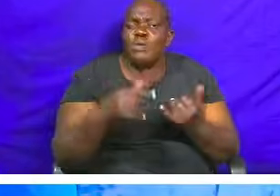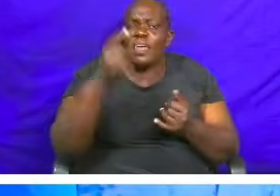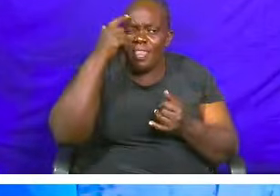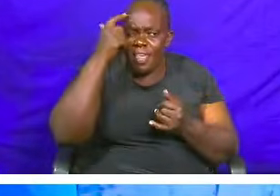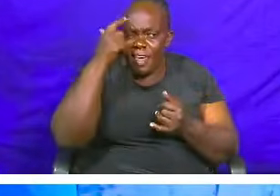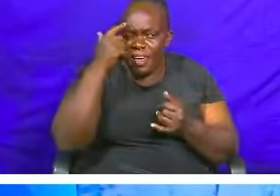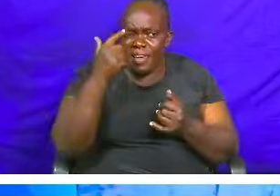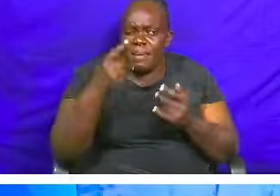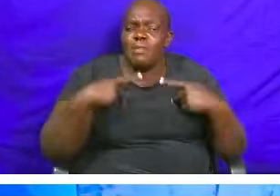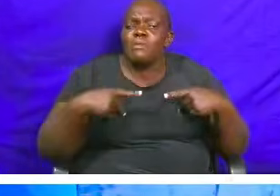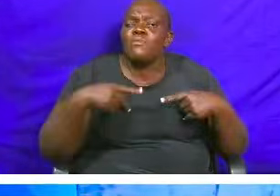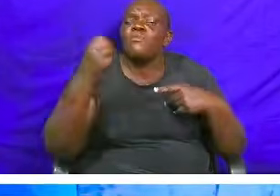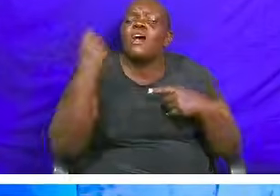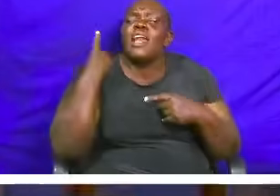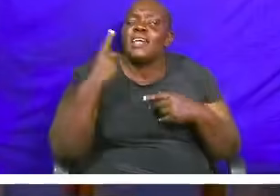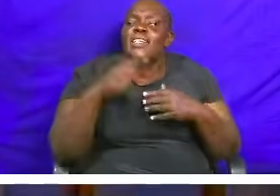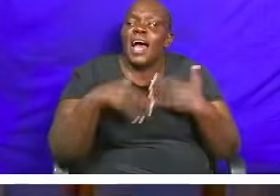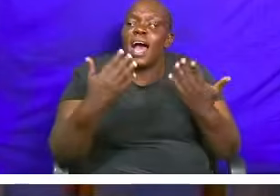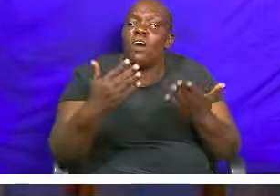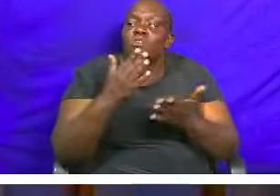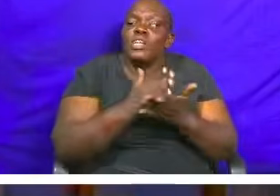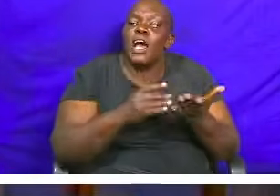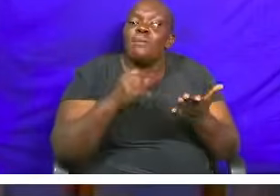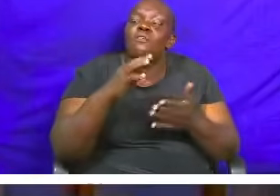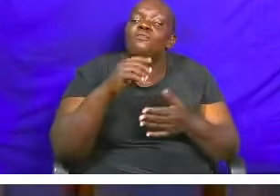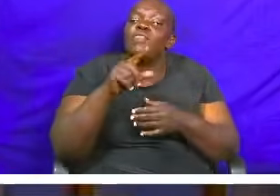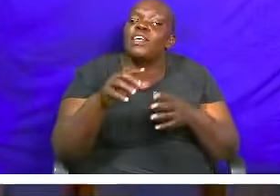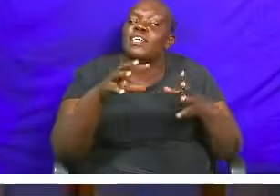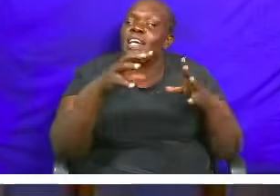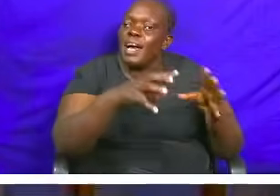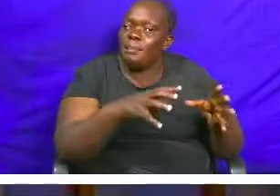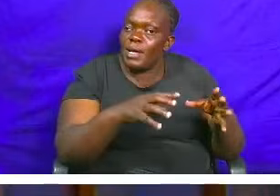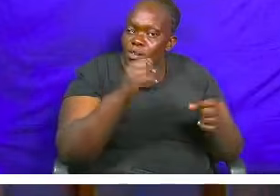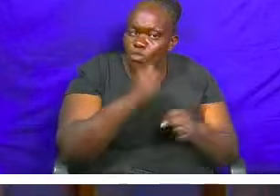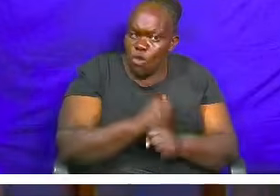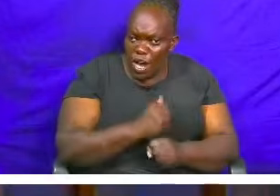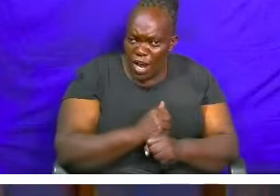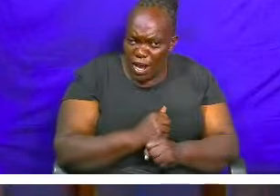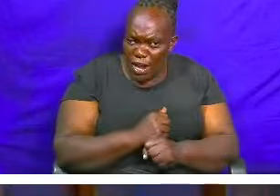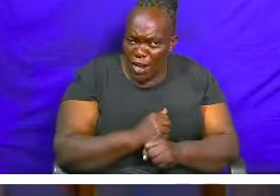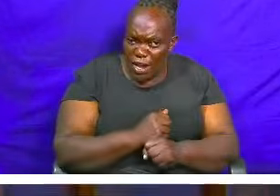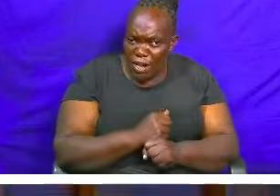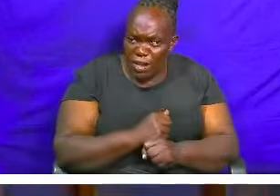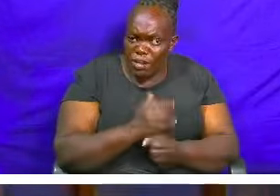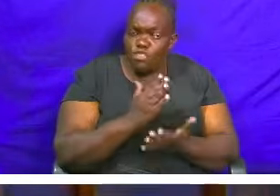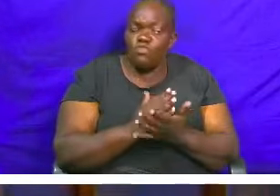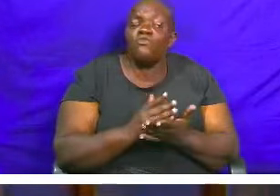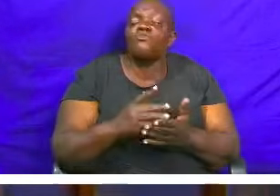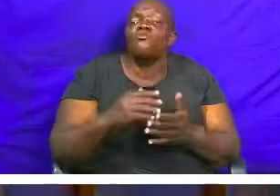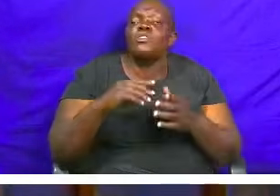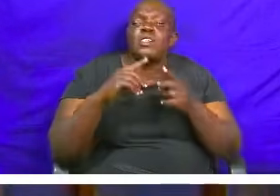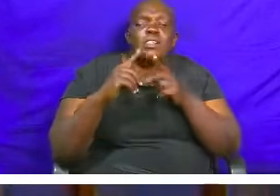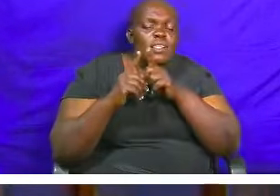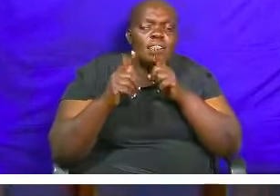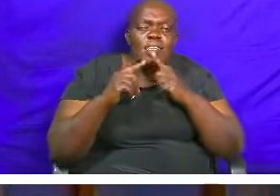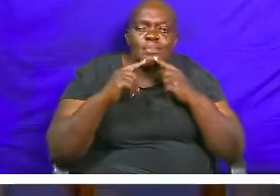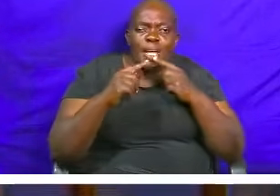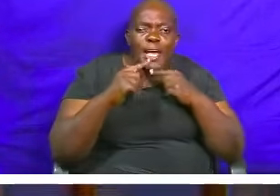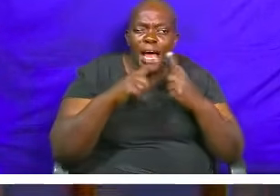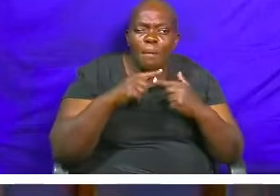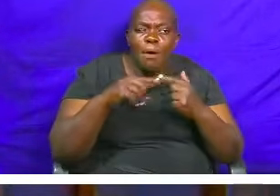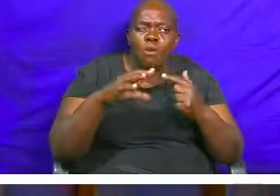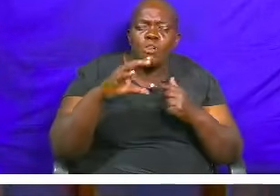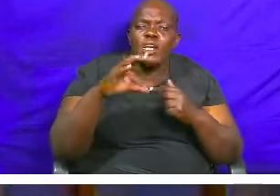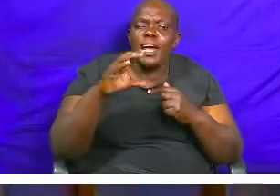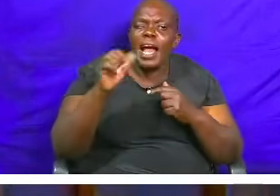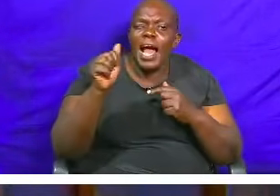people don't understand how some of these complex transactions work. We are talking of a cargo. The other day we were talking of